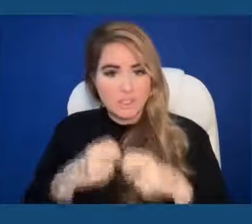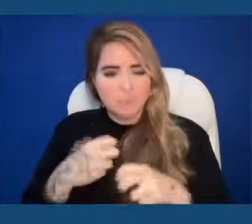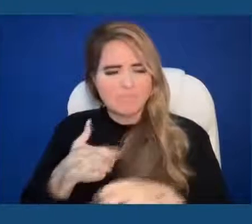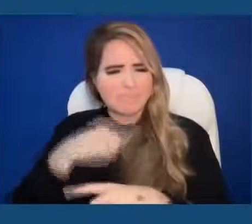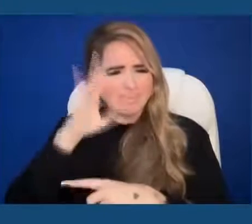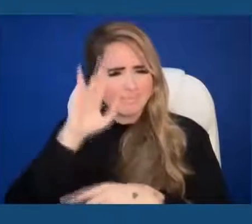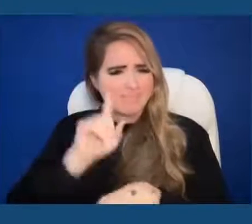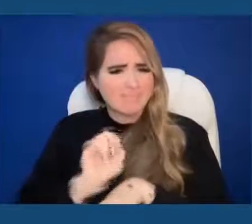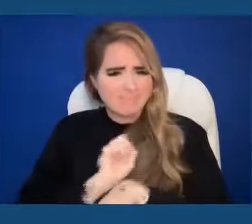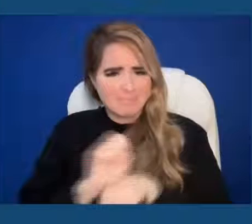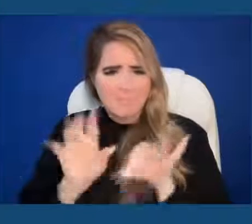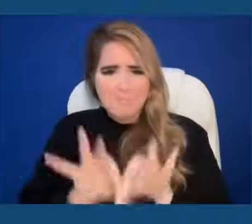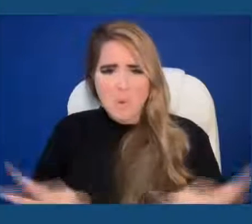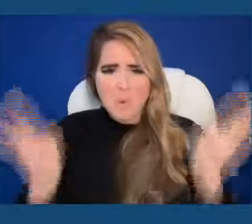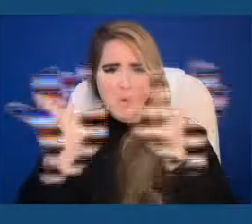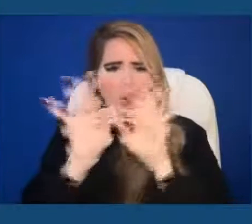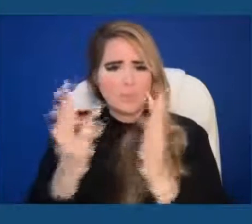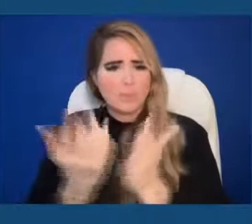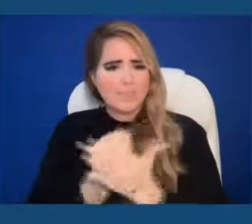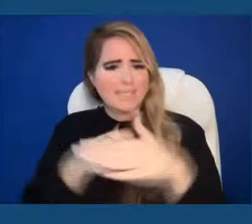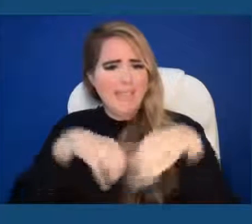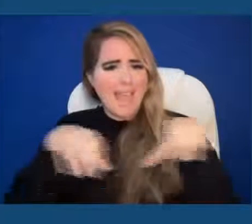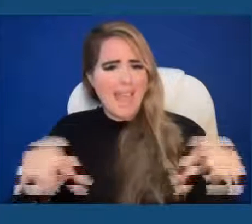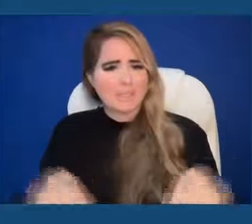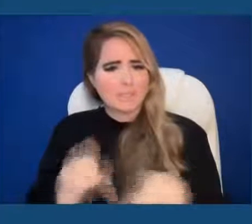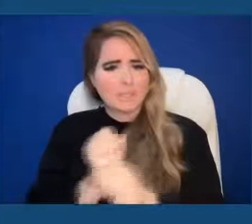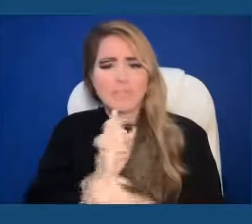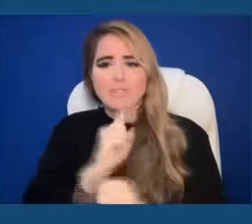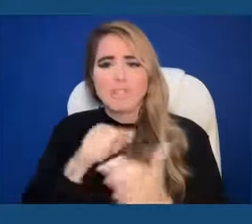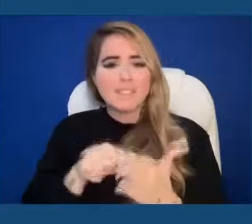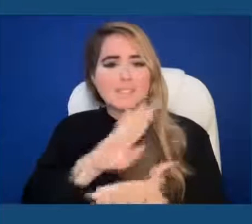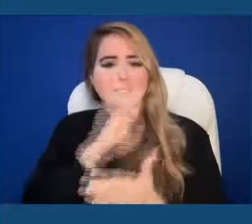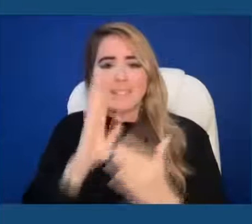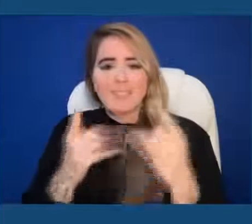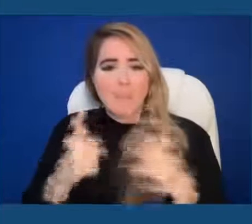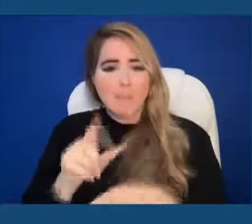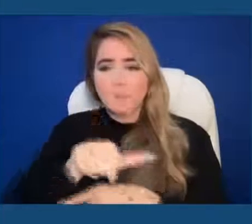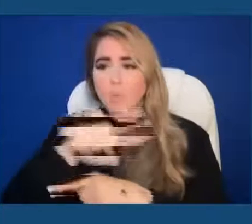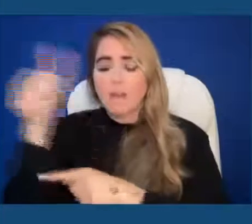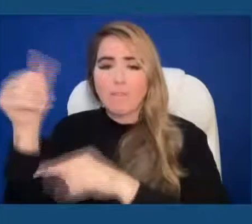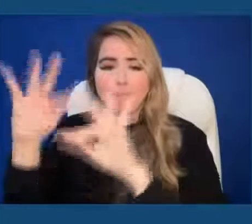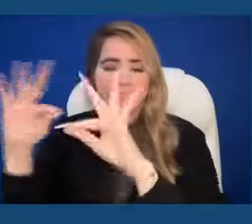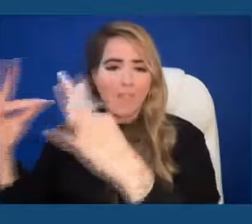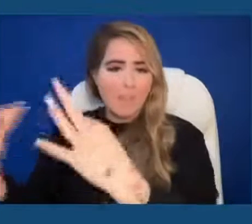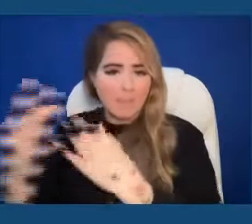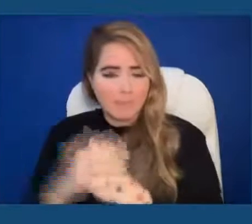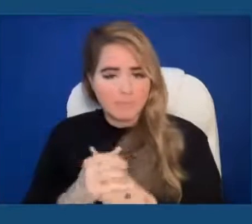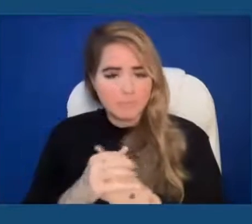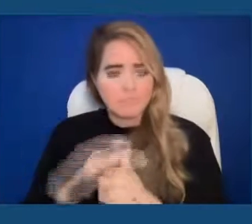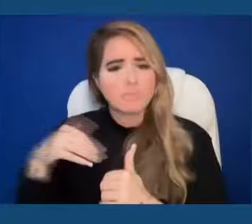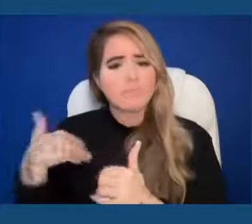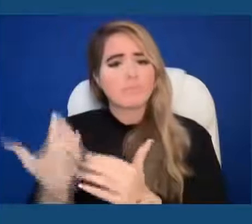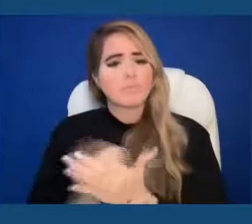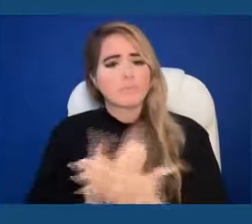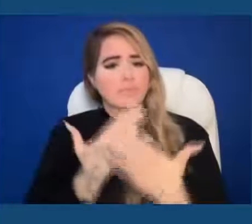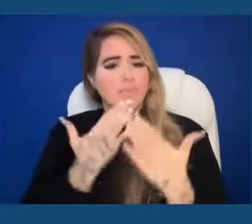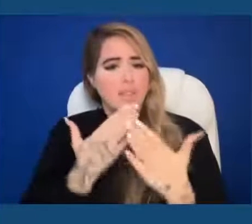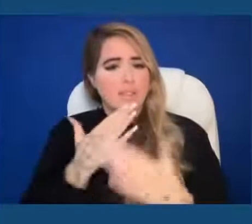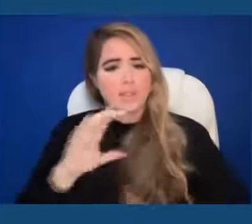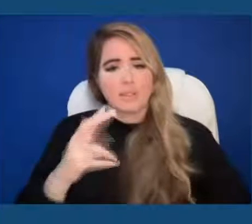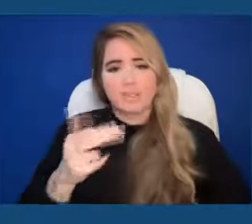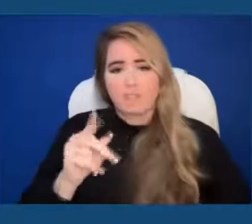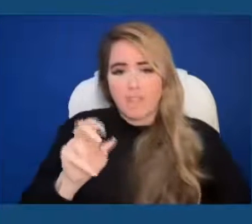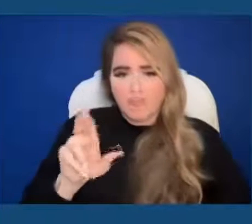important to take action to ensure that that didn't happen to another family. I want to especially thank Chandler Fontero and